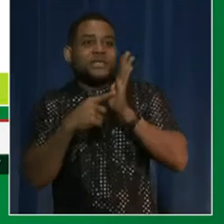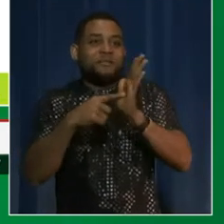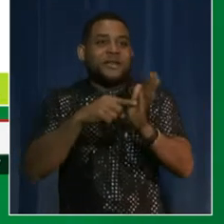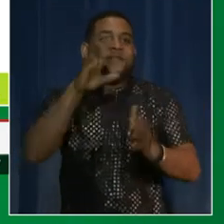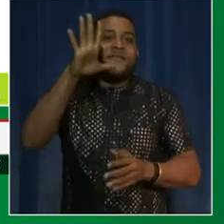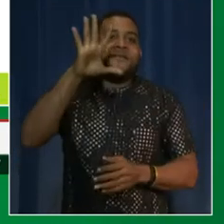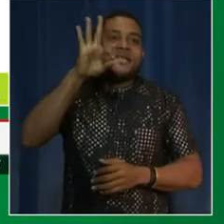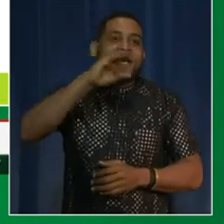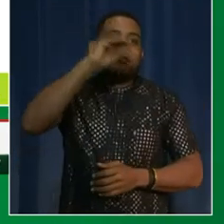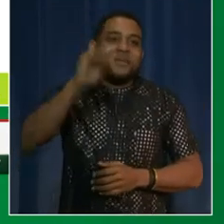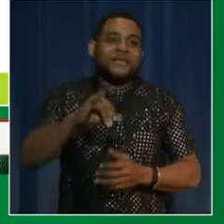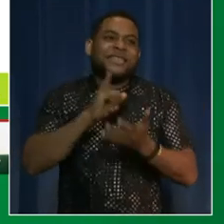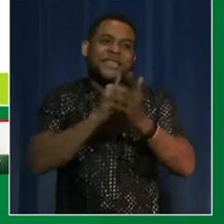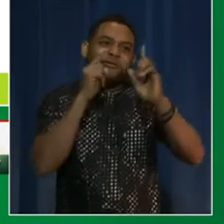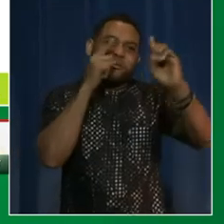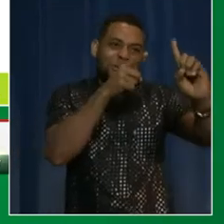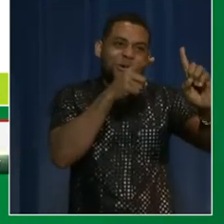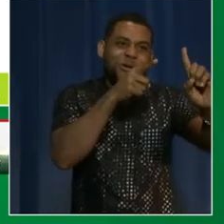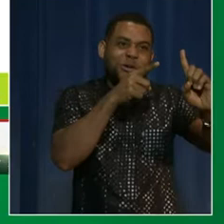far.